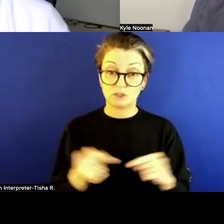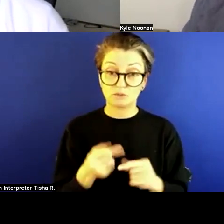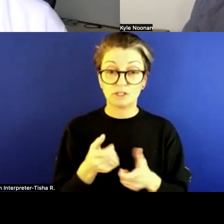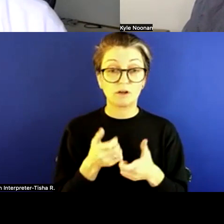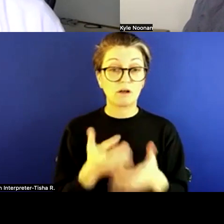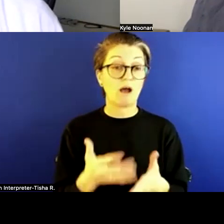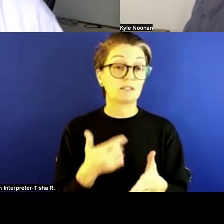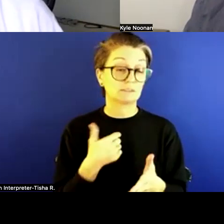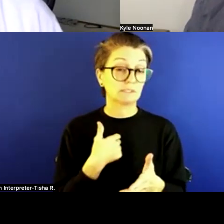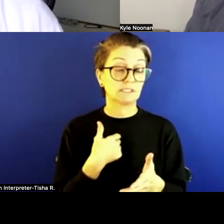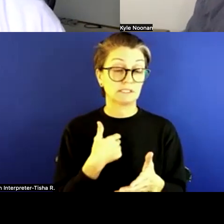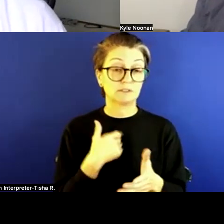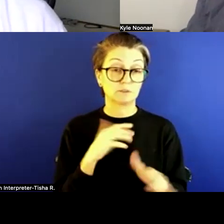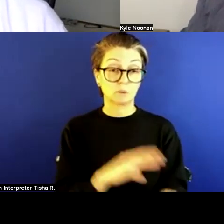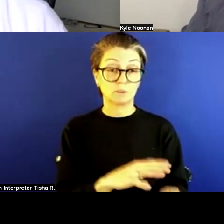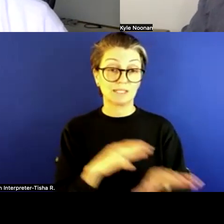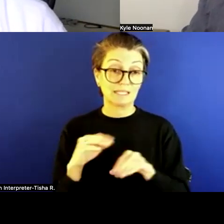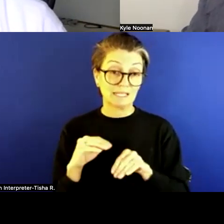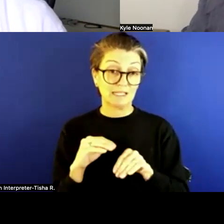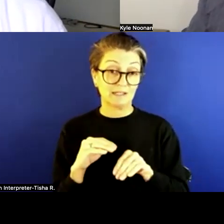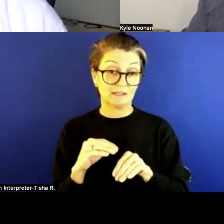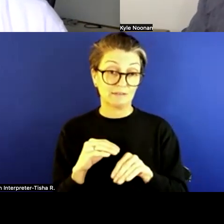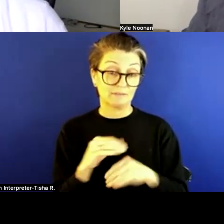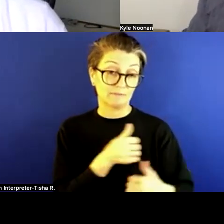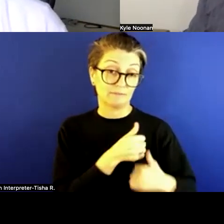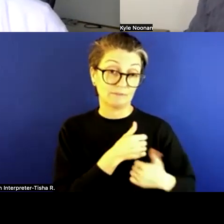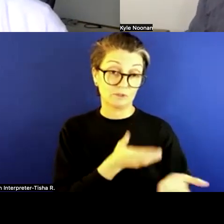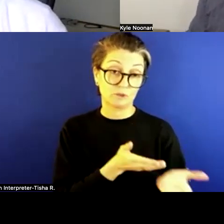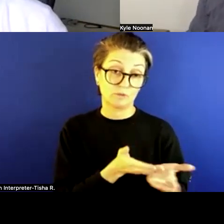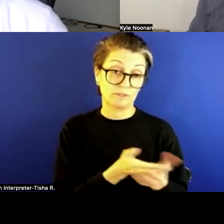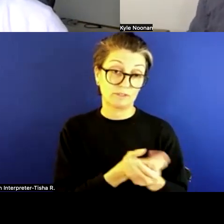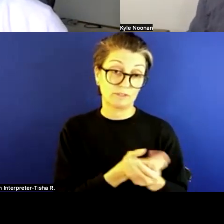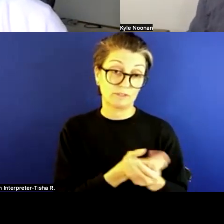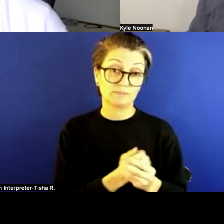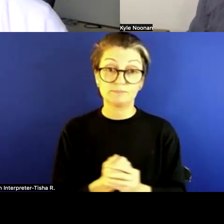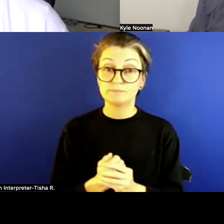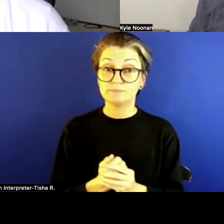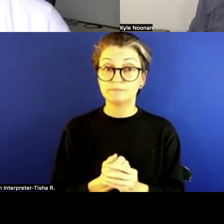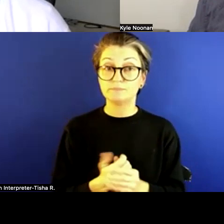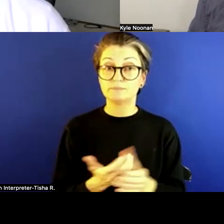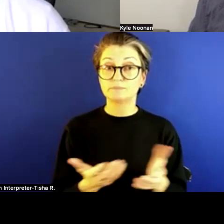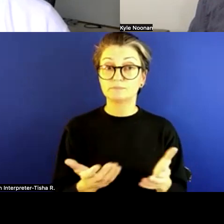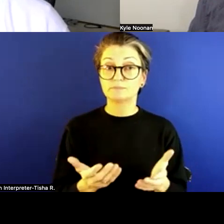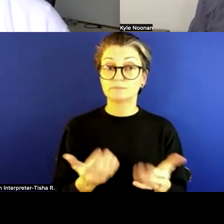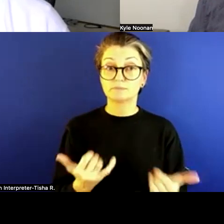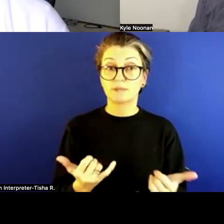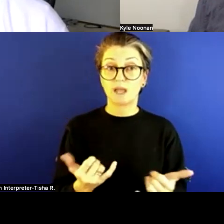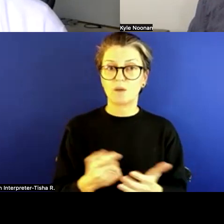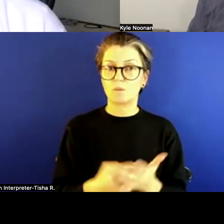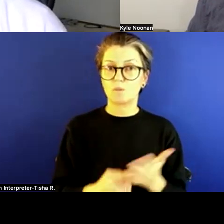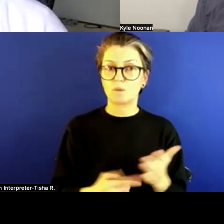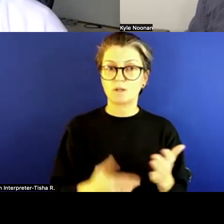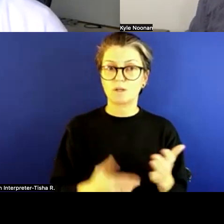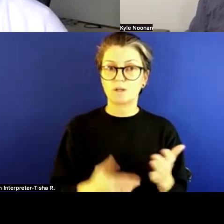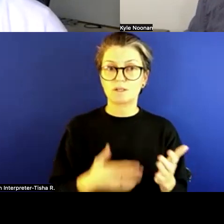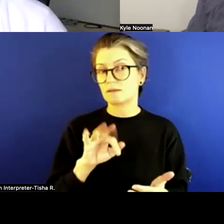to leave service. And so I really had to figure out, okay, well, what is my life going to look like now? And that can